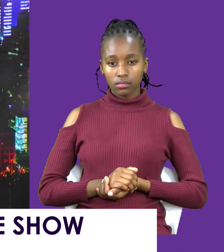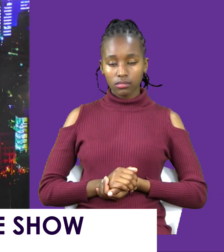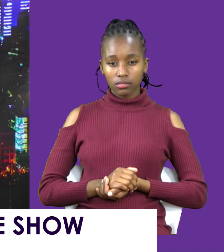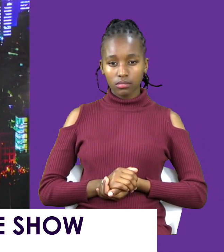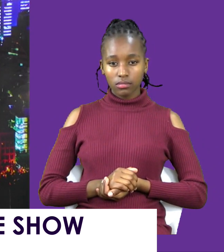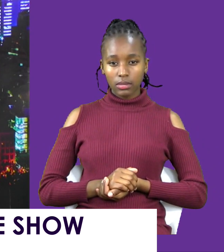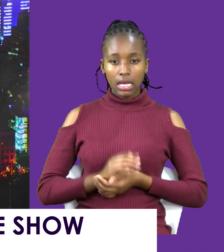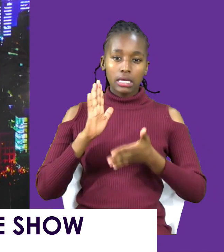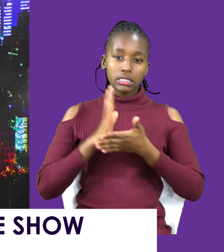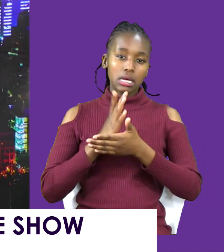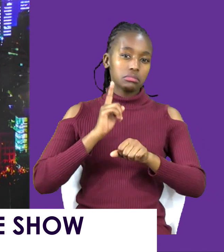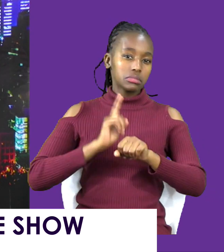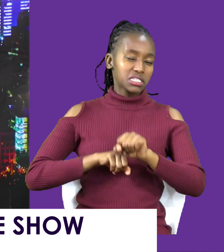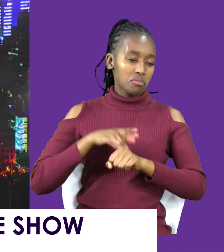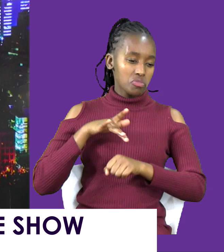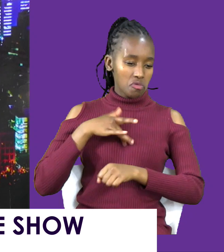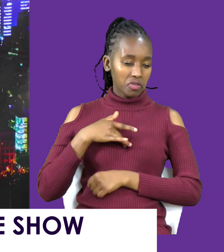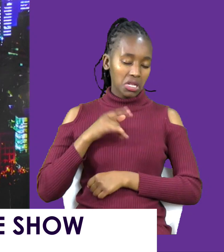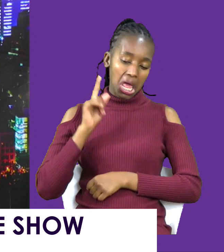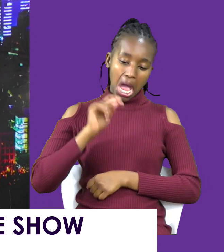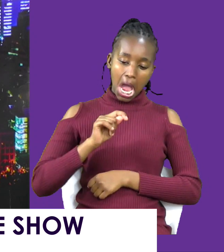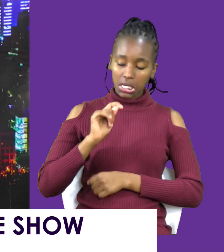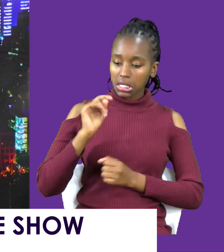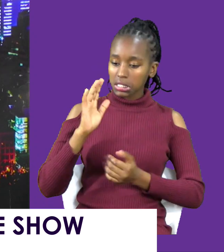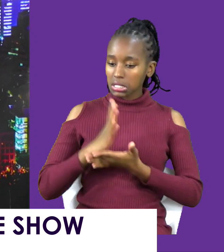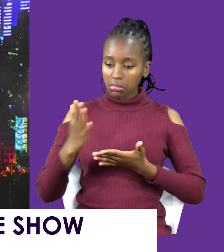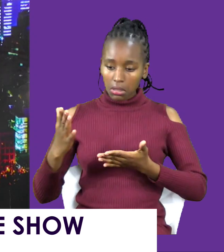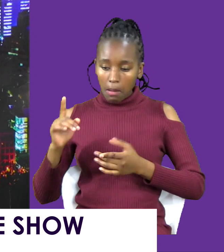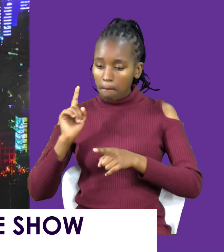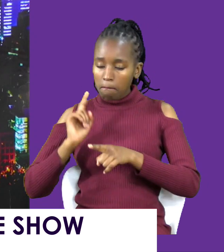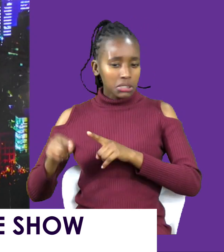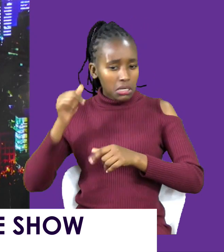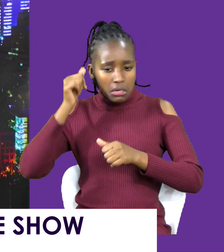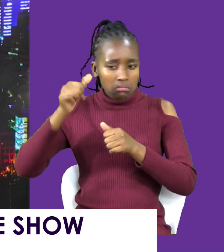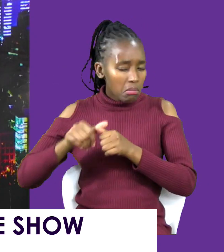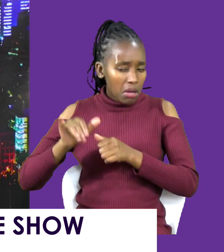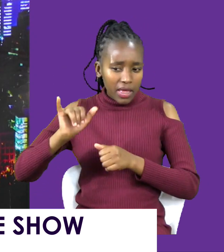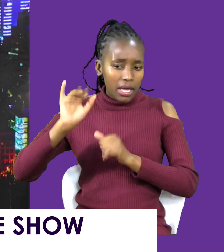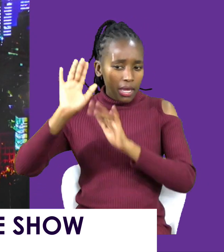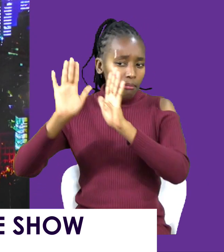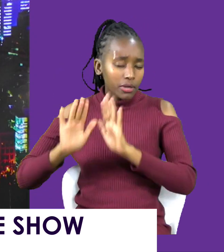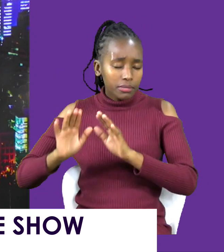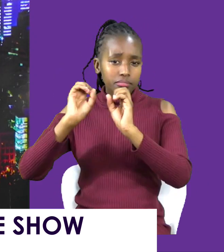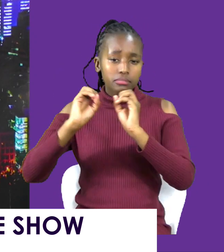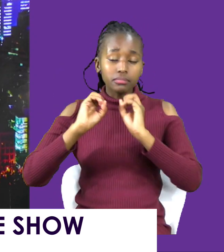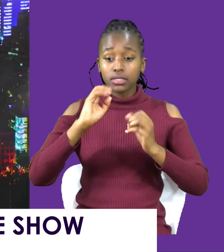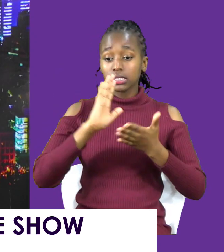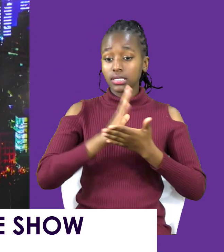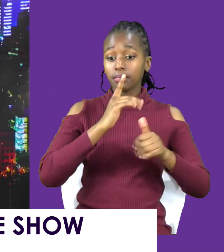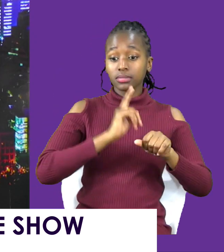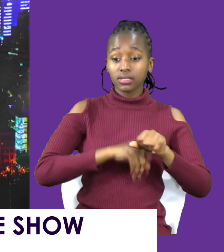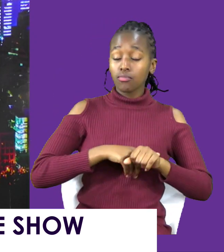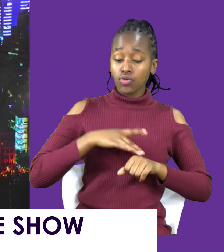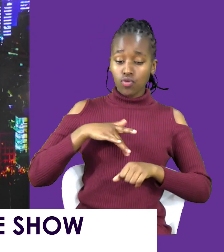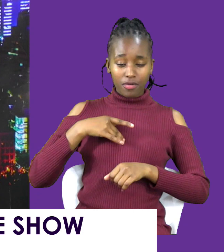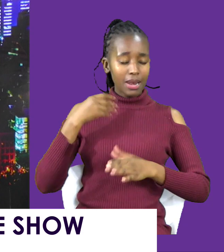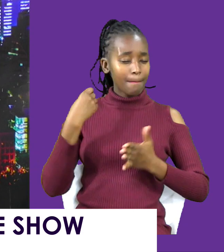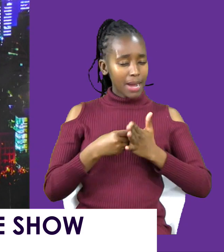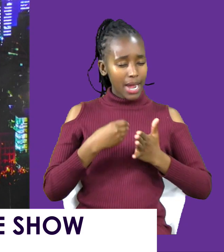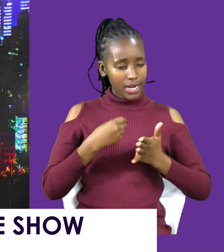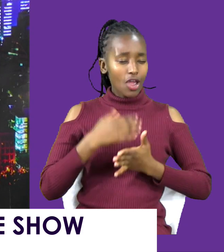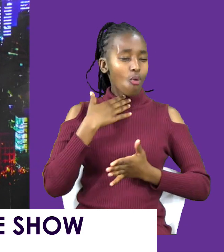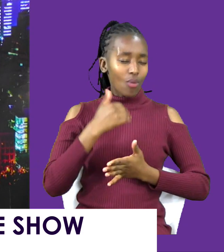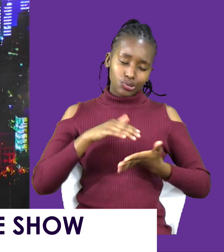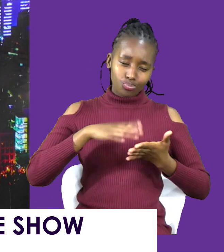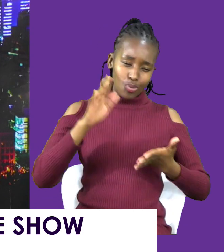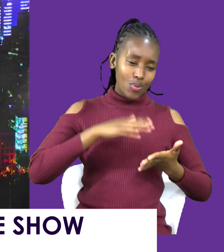it. You think you need money so much. Money is good. Money answers everything. But whenever money has